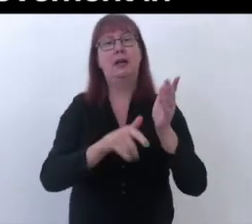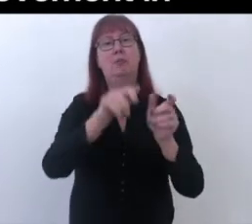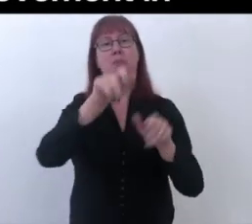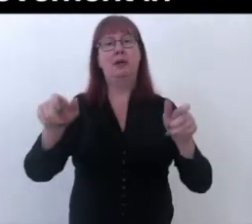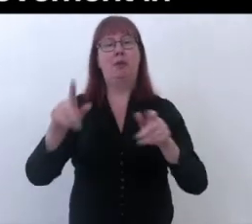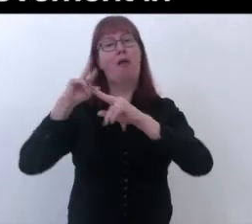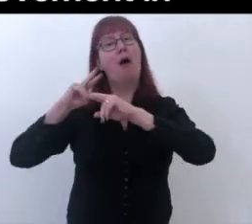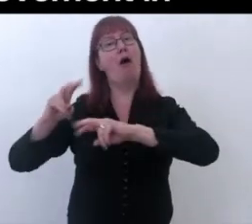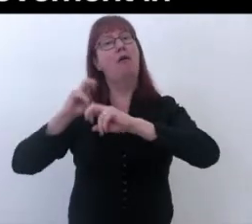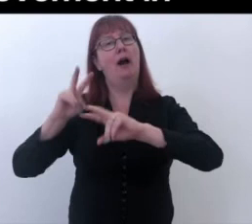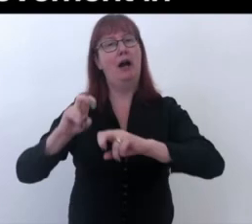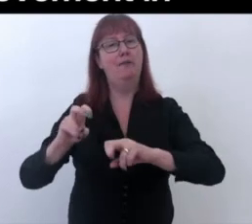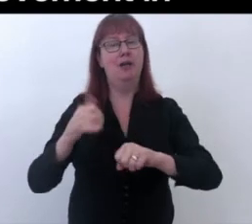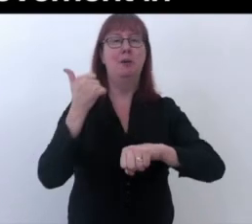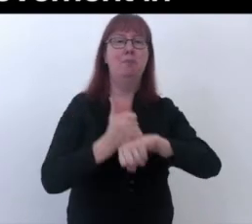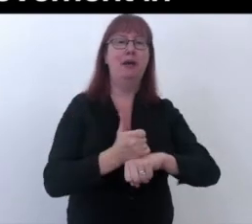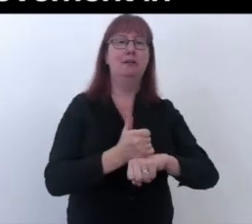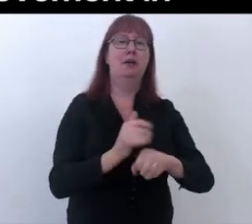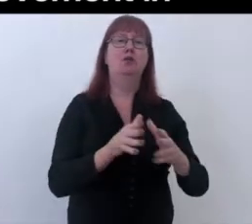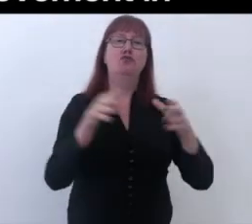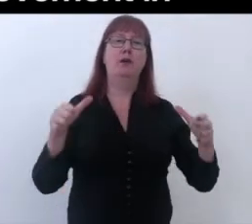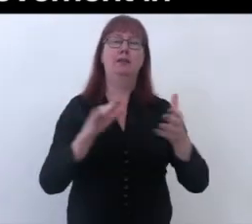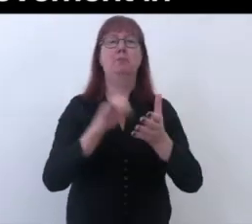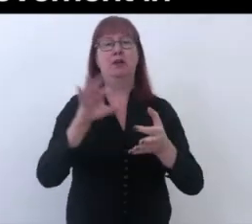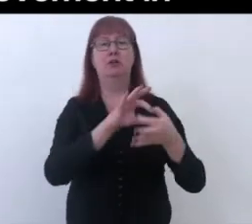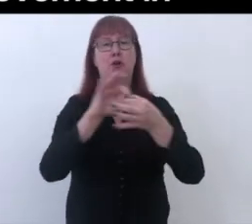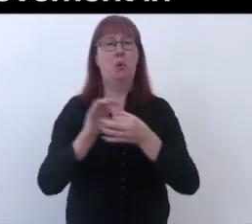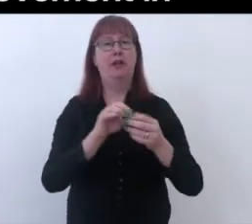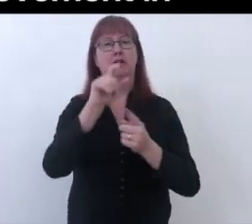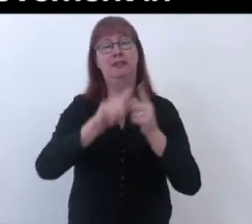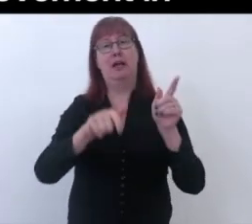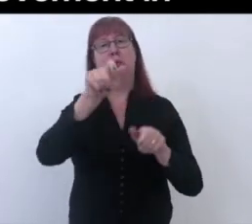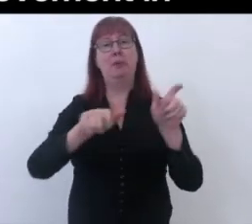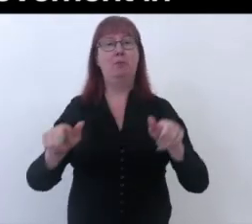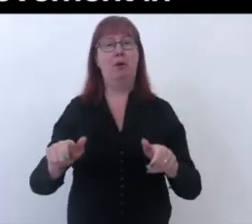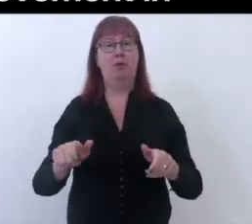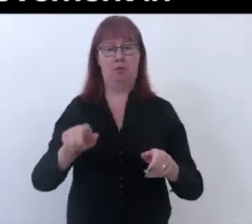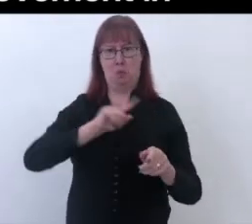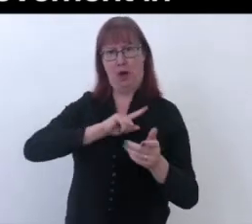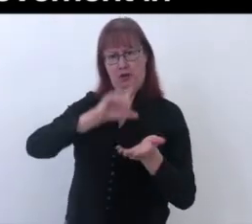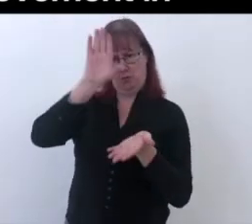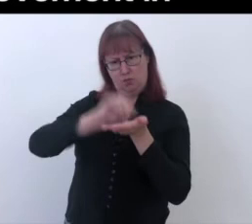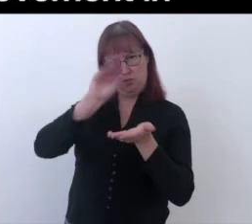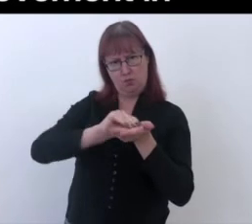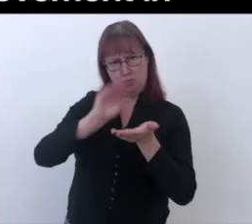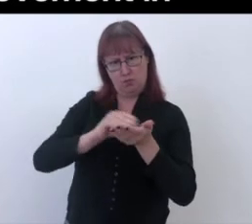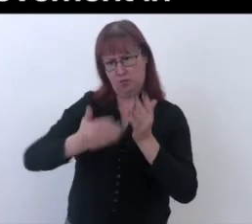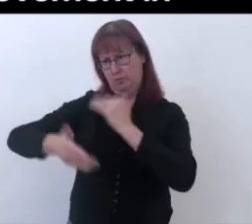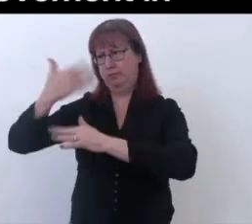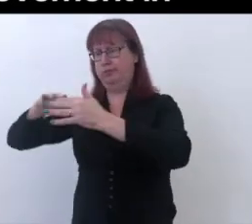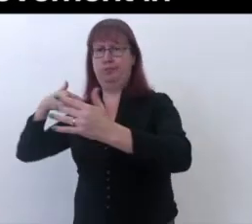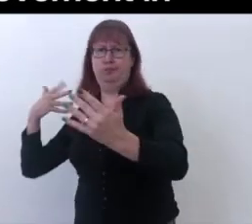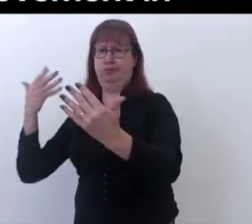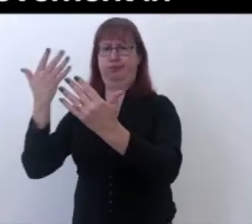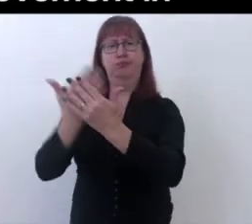by the Disabled People's Archives at Greater Manchester Coalition of Disabled People To document and